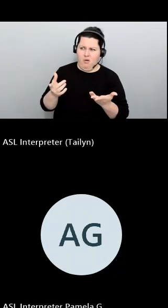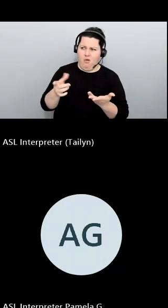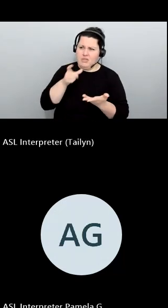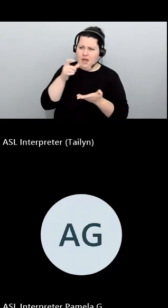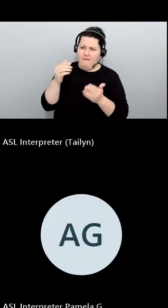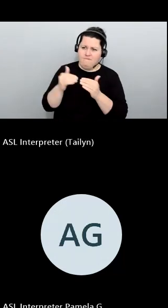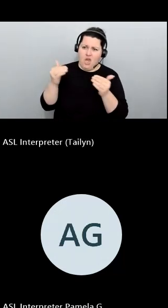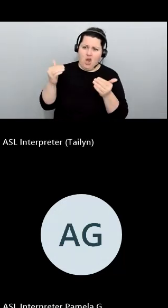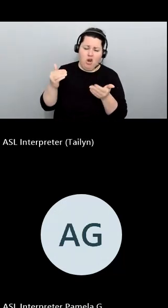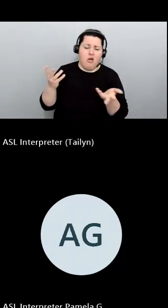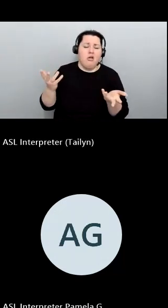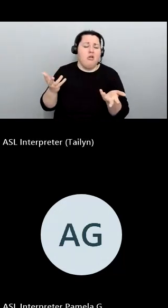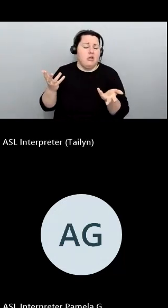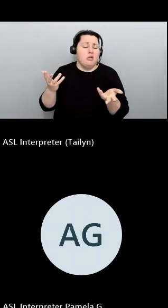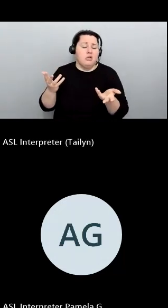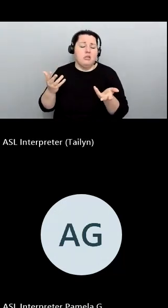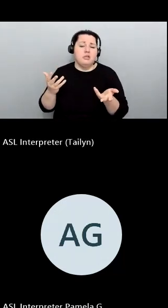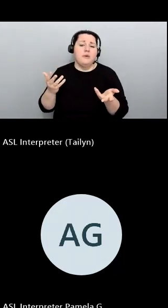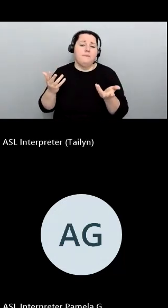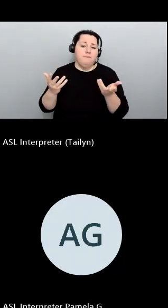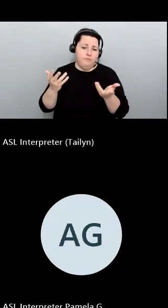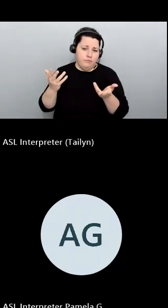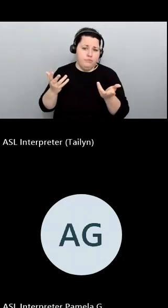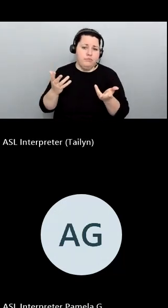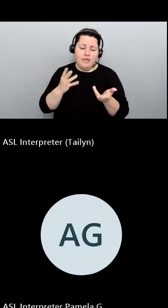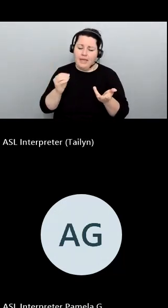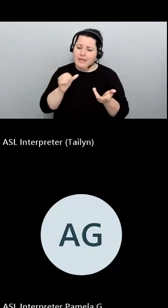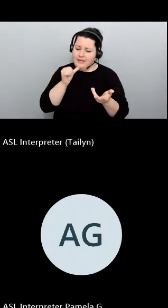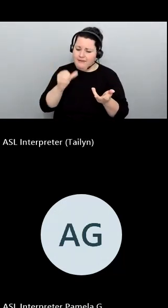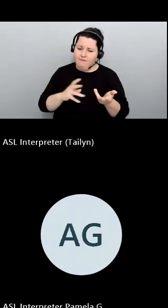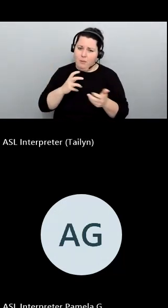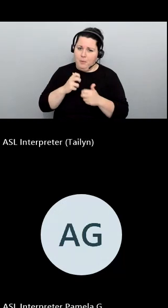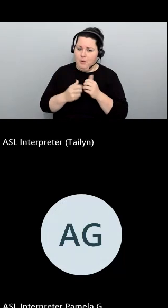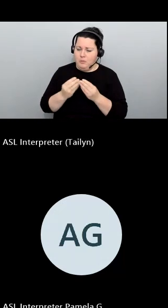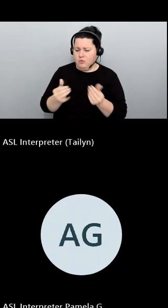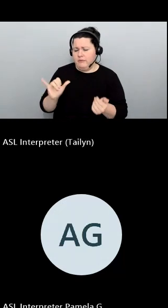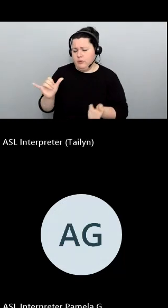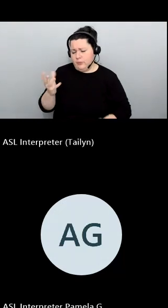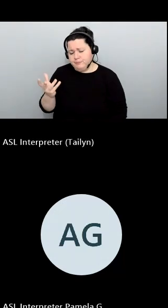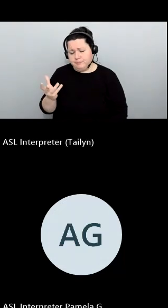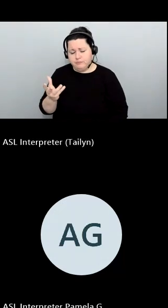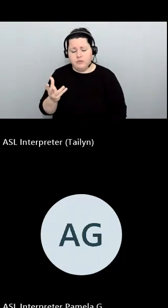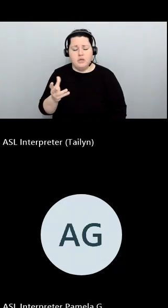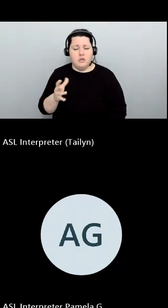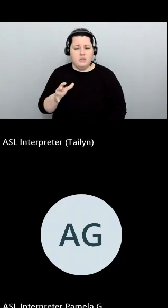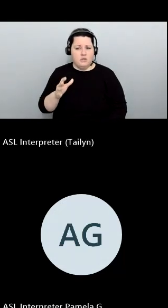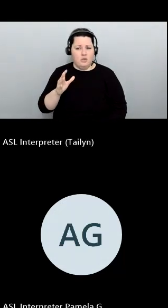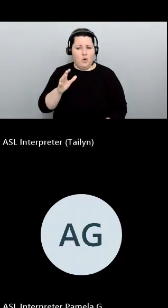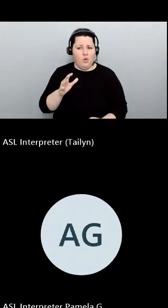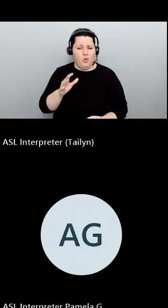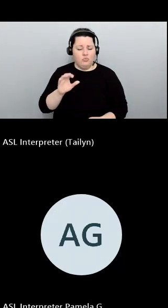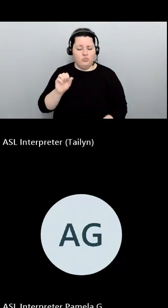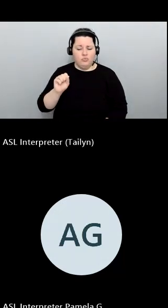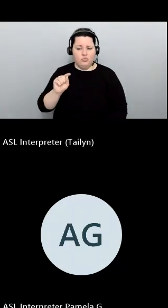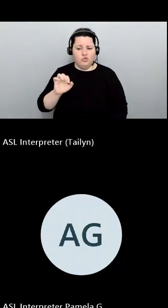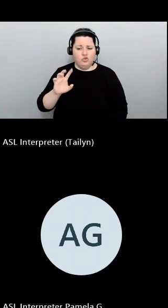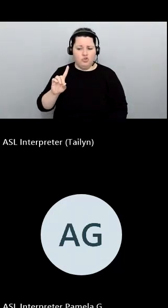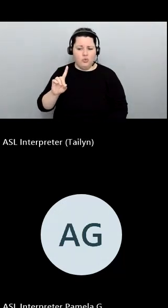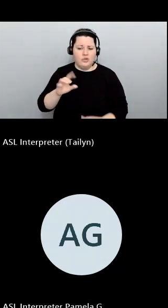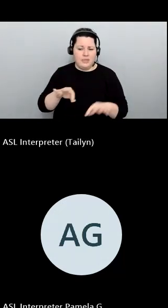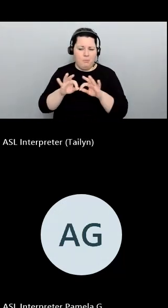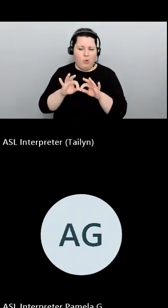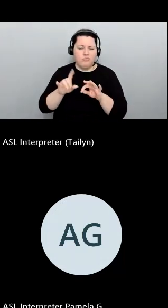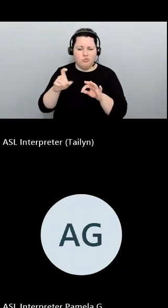contract, and just also informal problem solving too. So it's important to know who your stewards are so you can reach out to them with